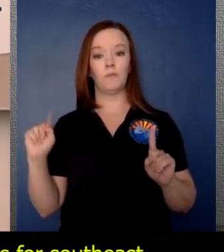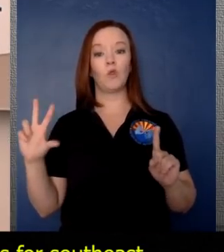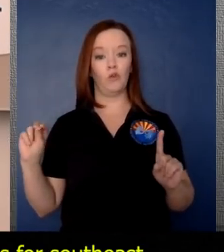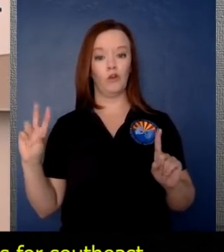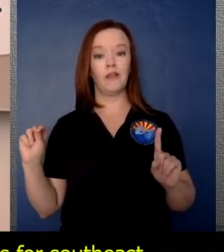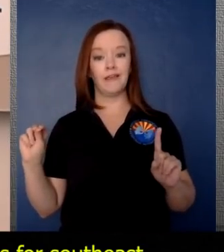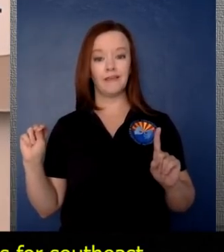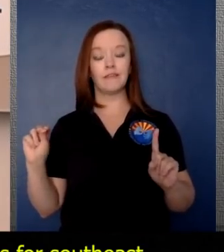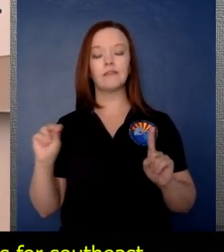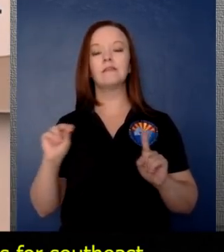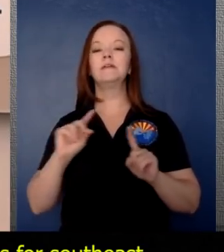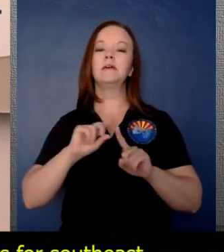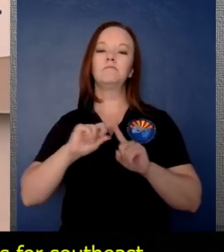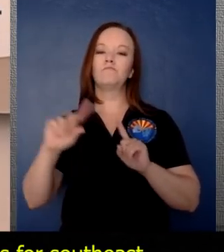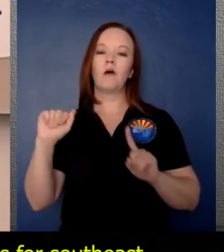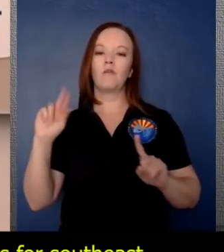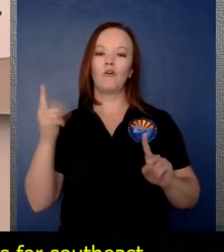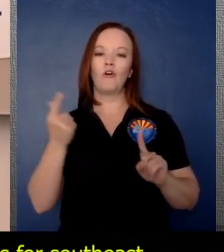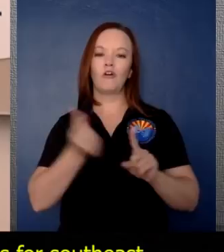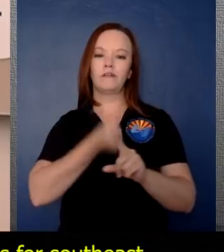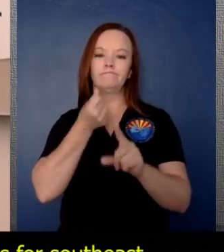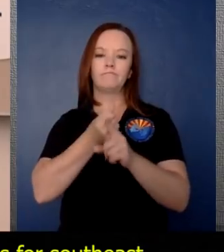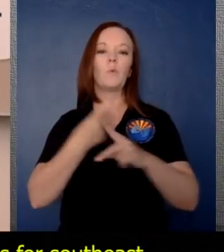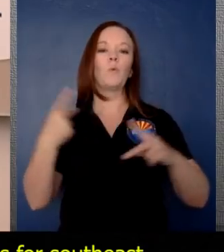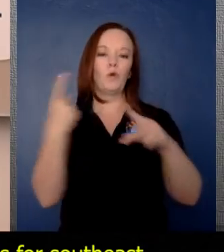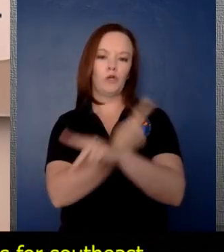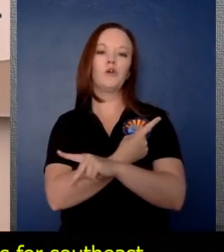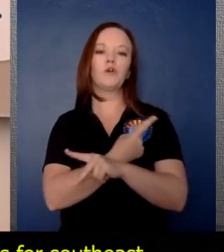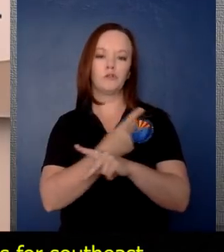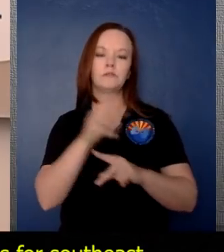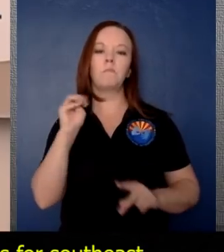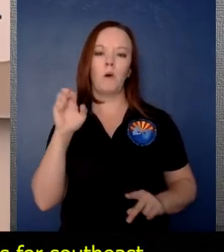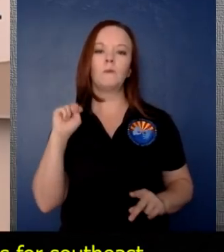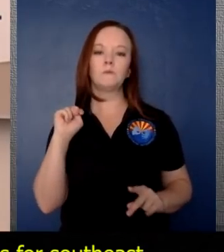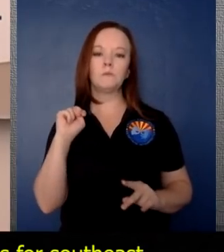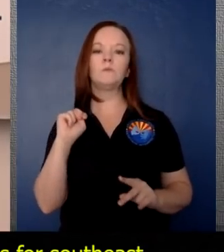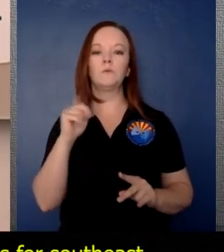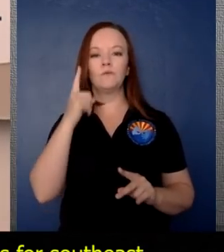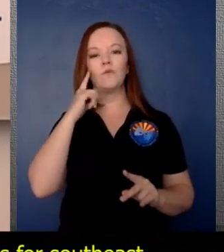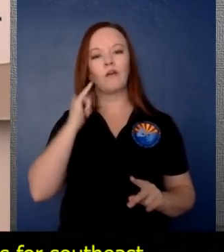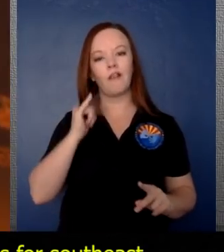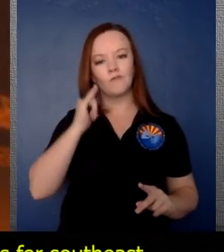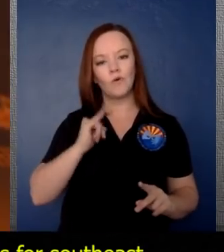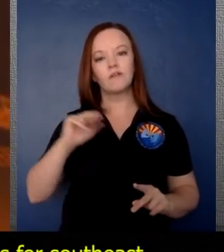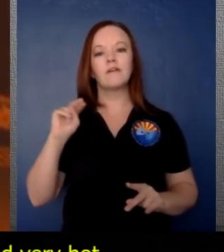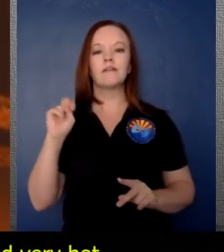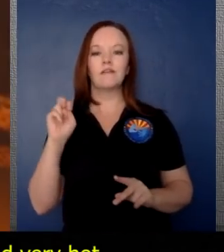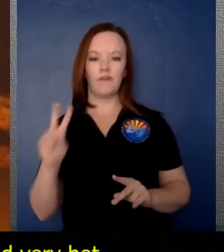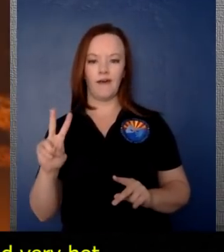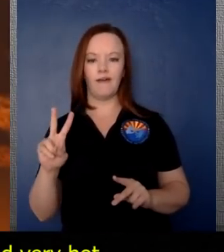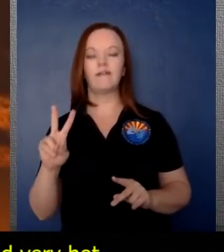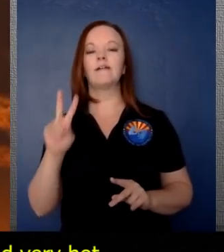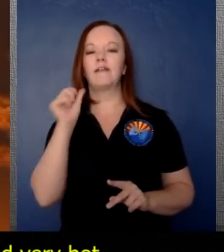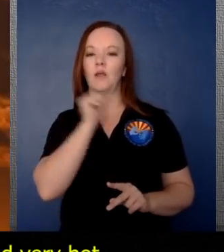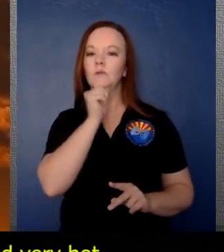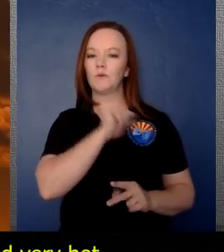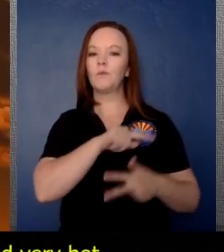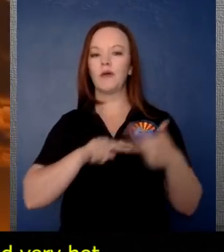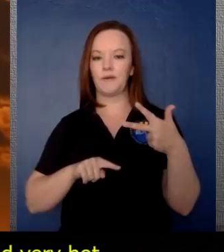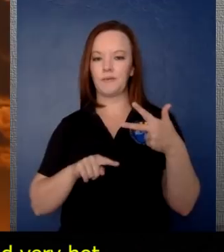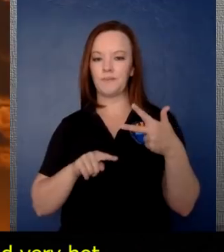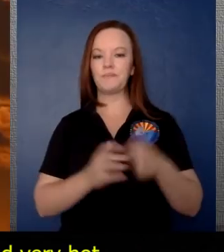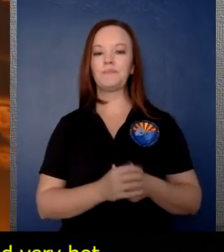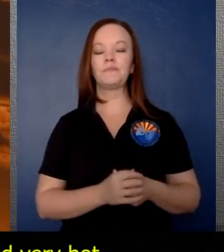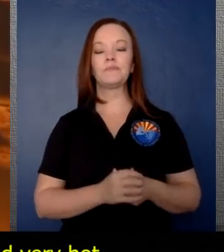represents the peak in monsoon flow and weather impacts for Southeast California, Southern Nevada, and Arizona. The early part of the monsoon